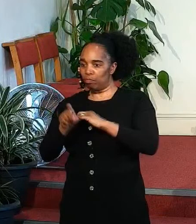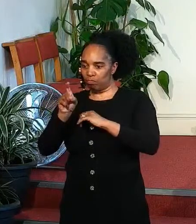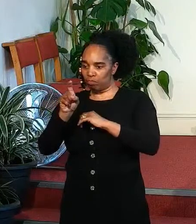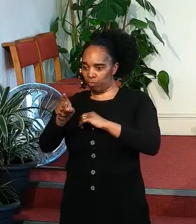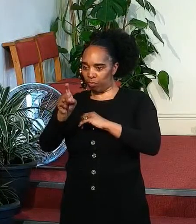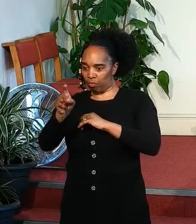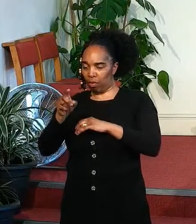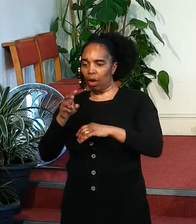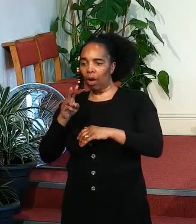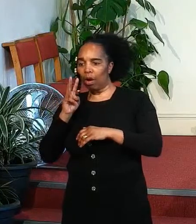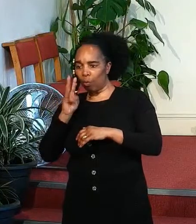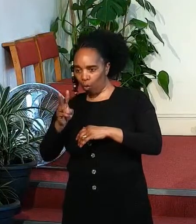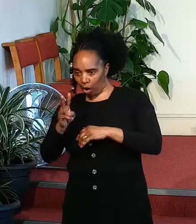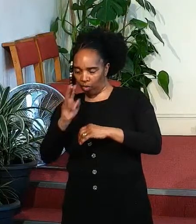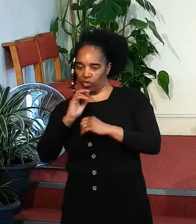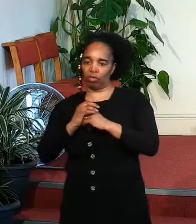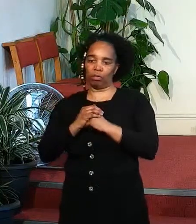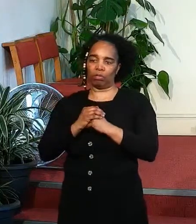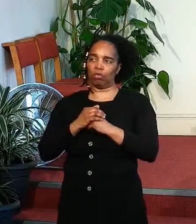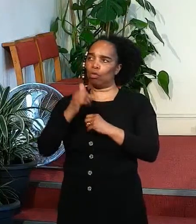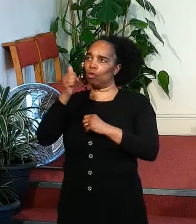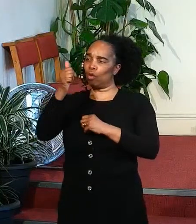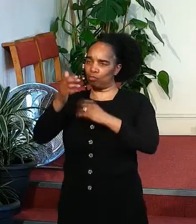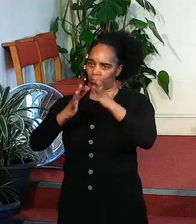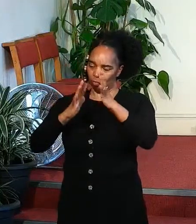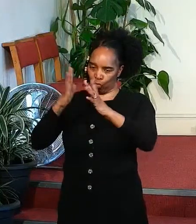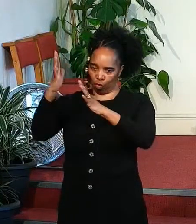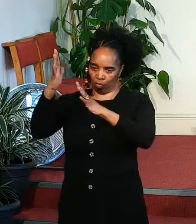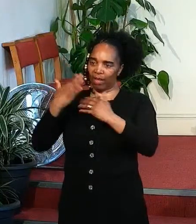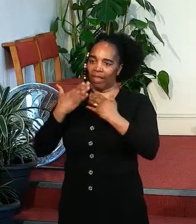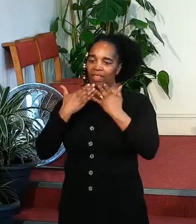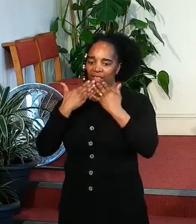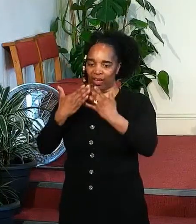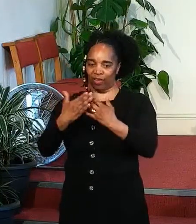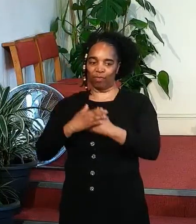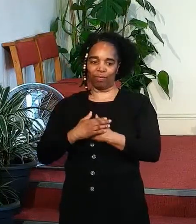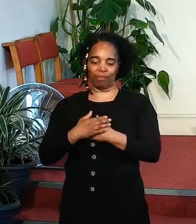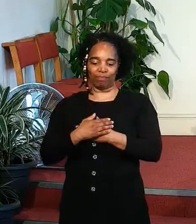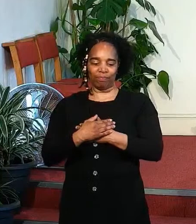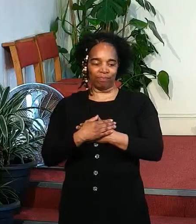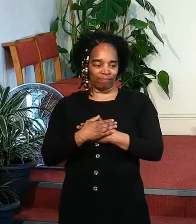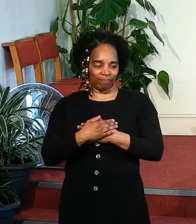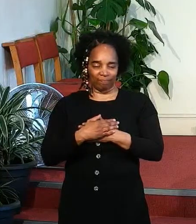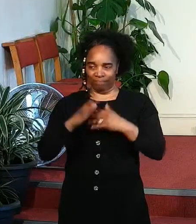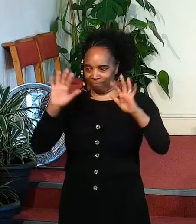they can see. So to God be the glory. Thank you, and thank you both.